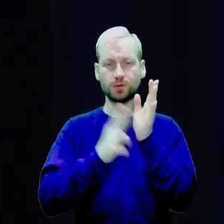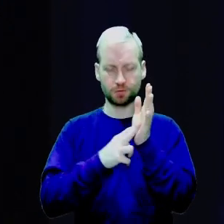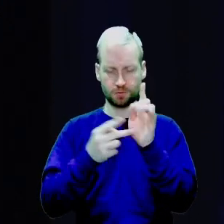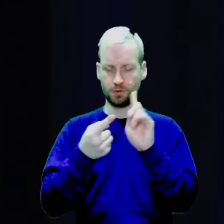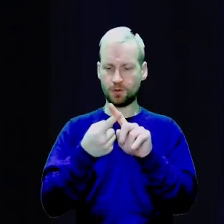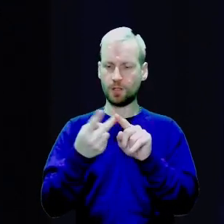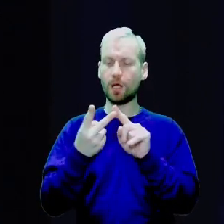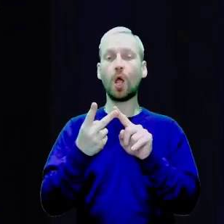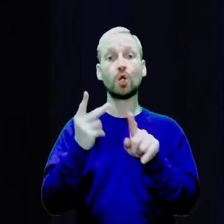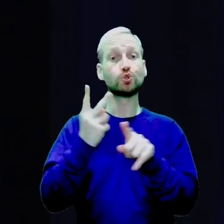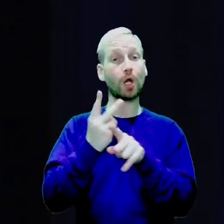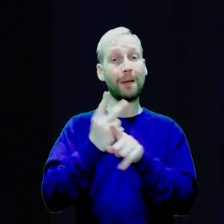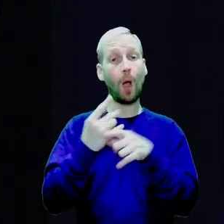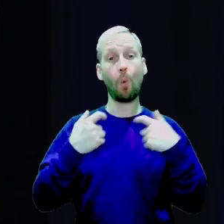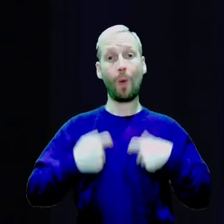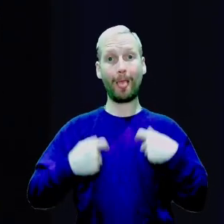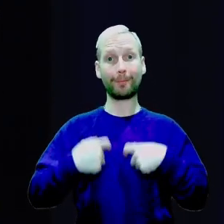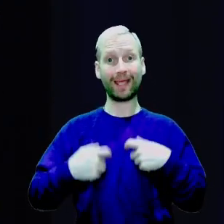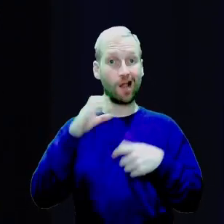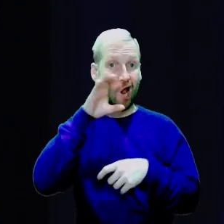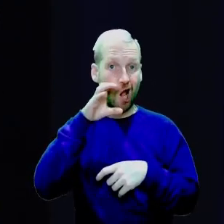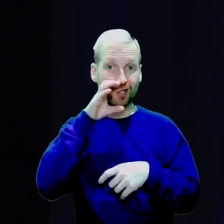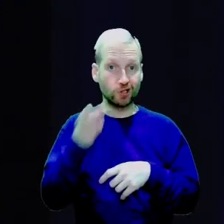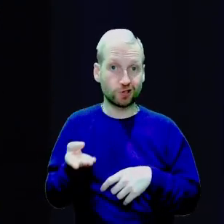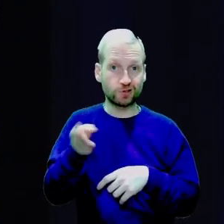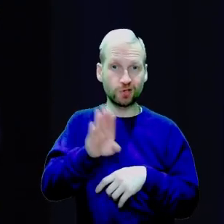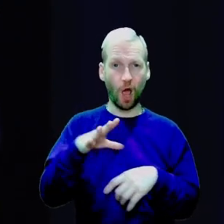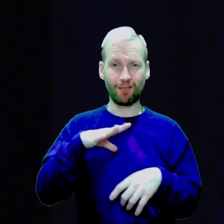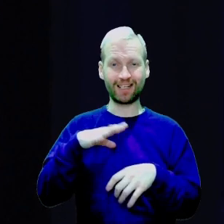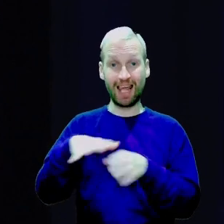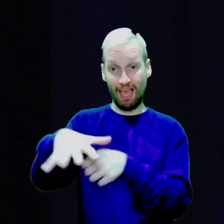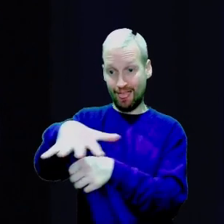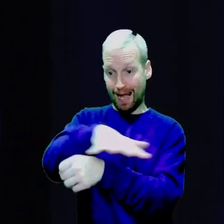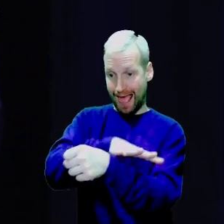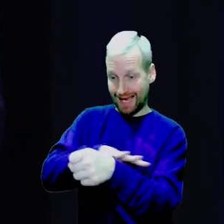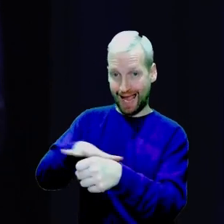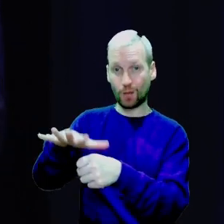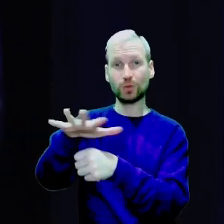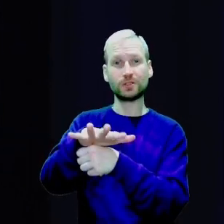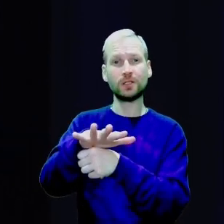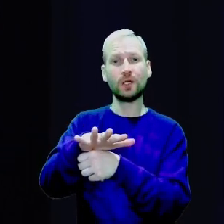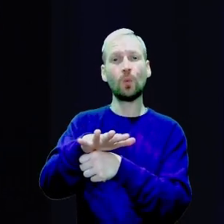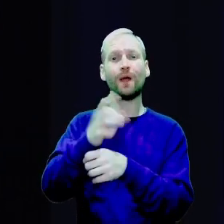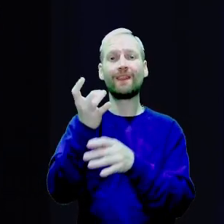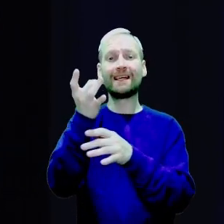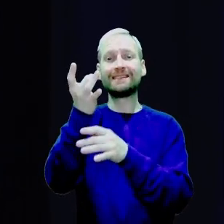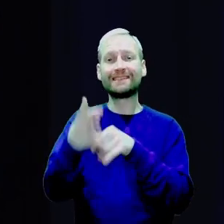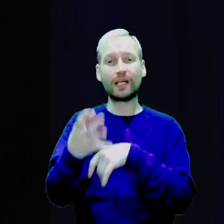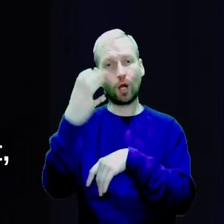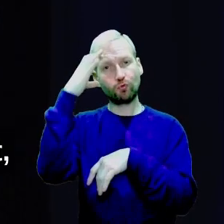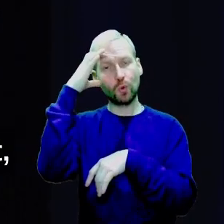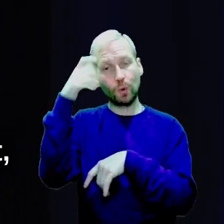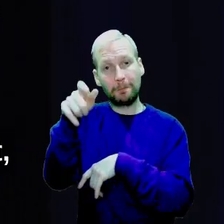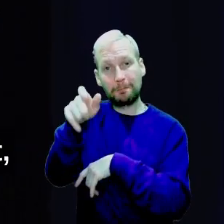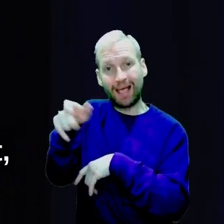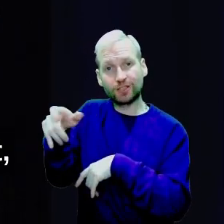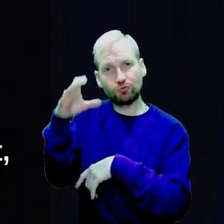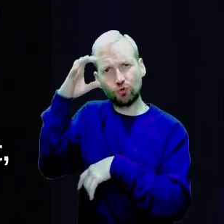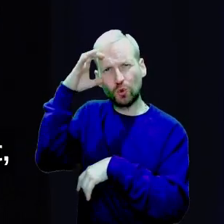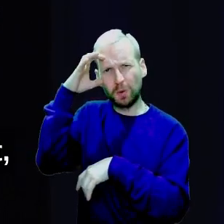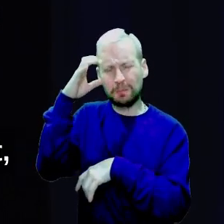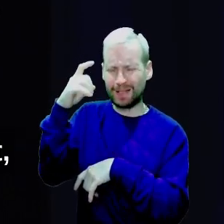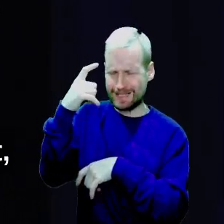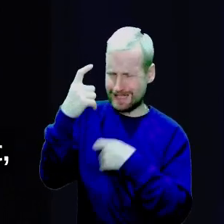already, and then the layout that says side room, the single room, the patient room, we've put a lot of